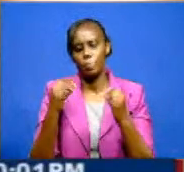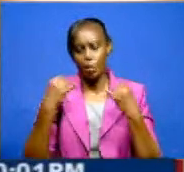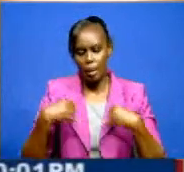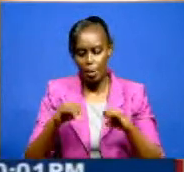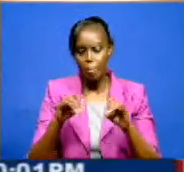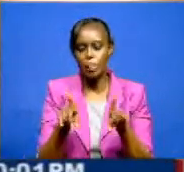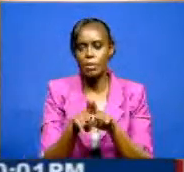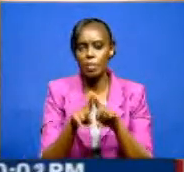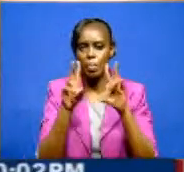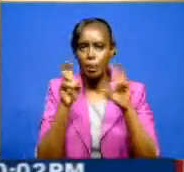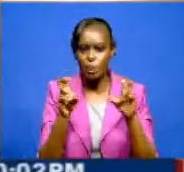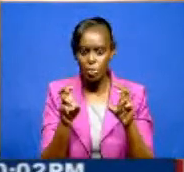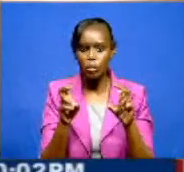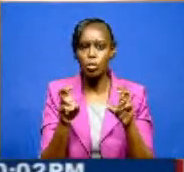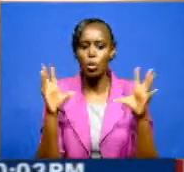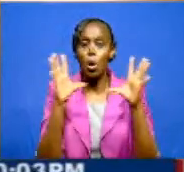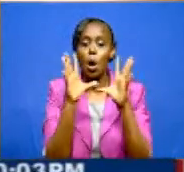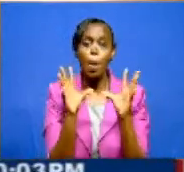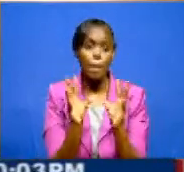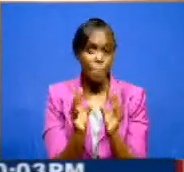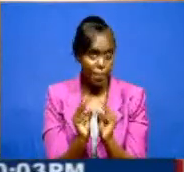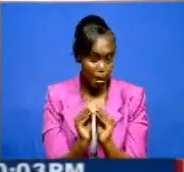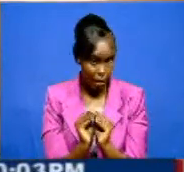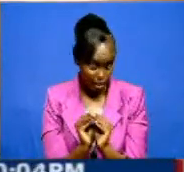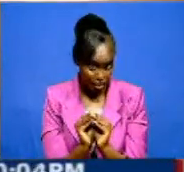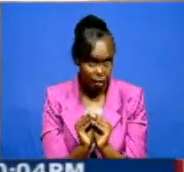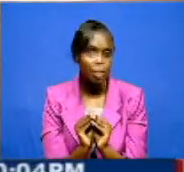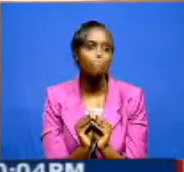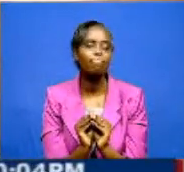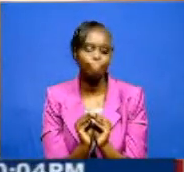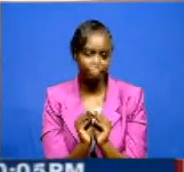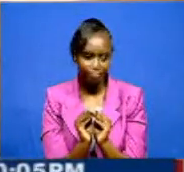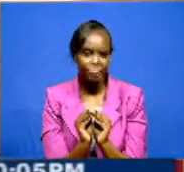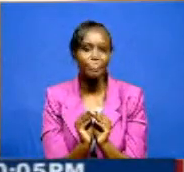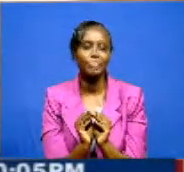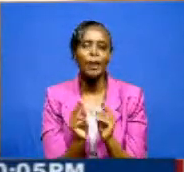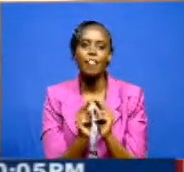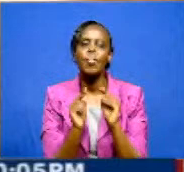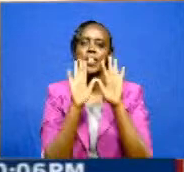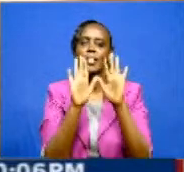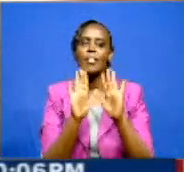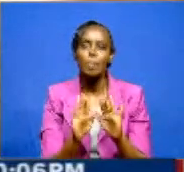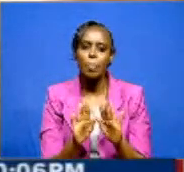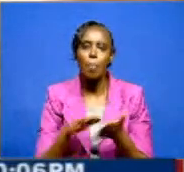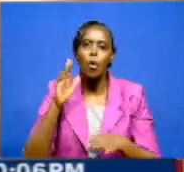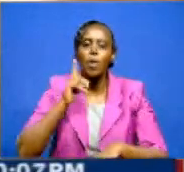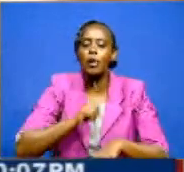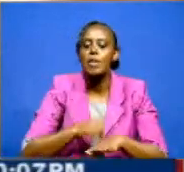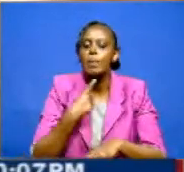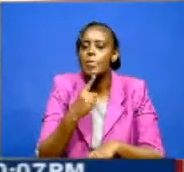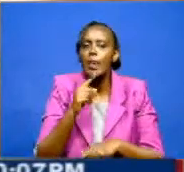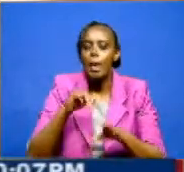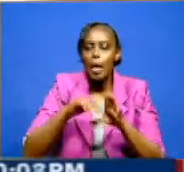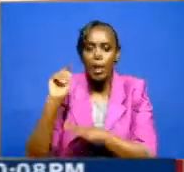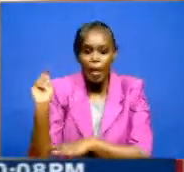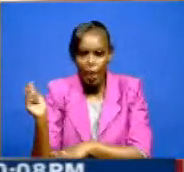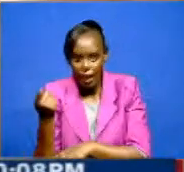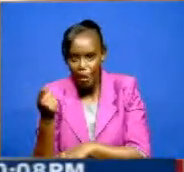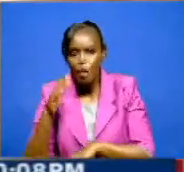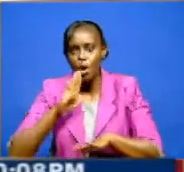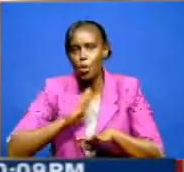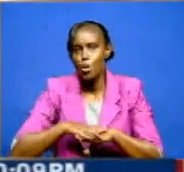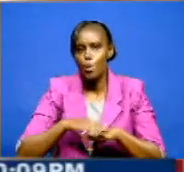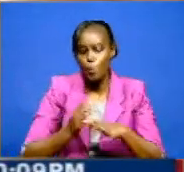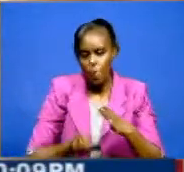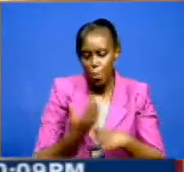is also an issue of the budget. So very, very critical. In fact, most of the time, as we say in Kenya, we're very good at